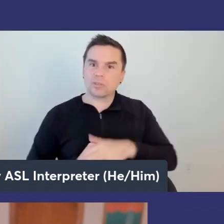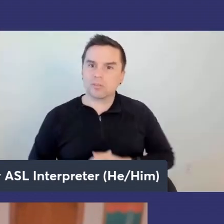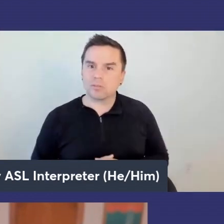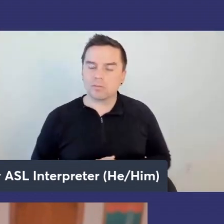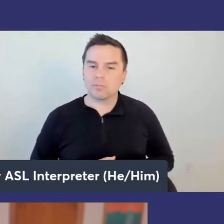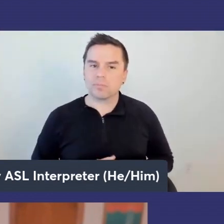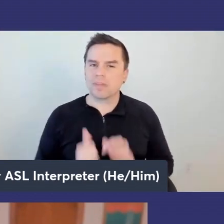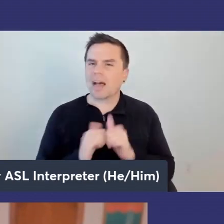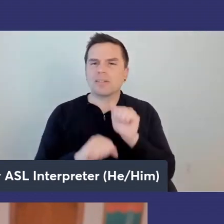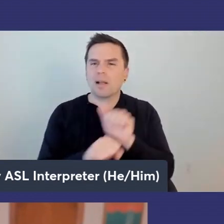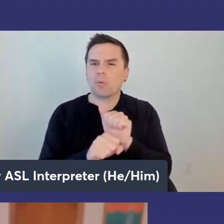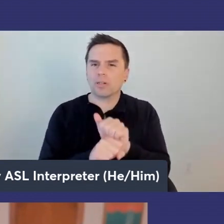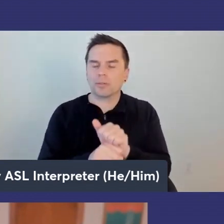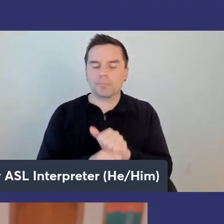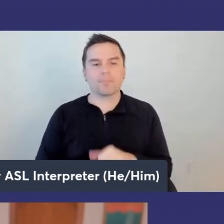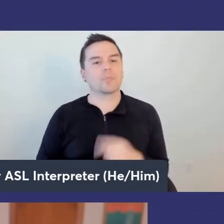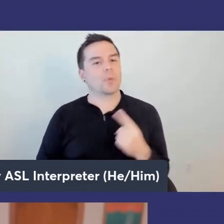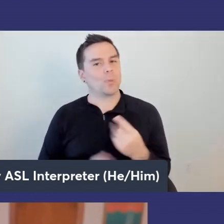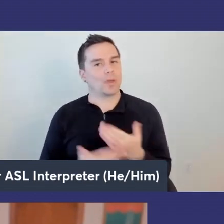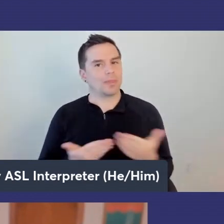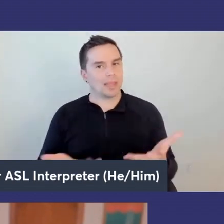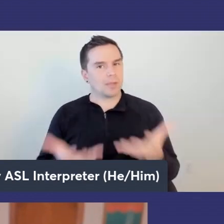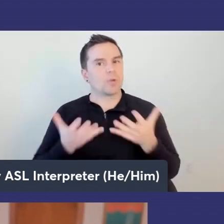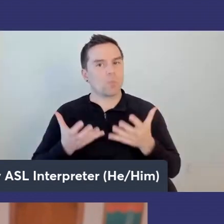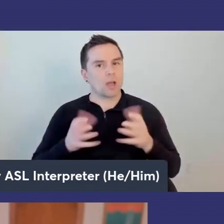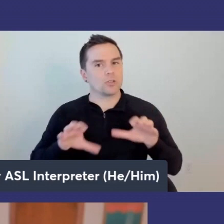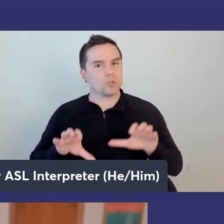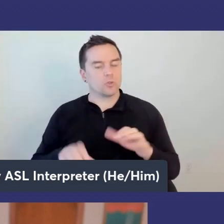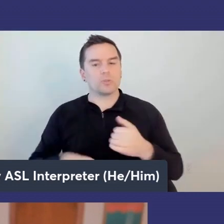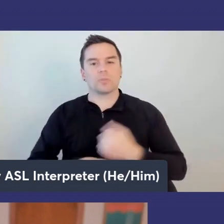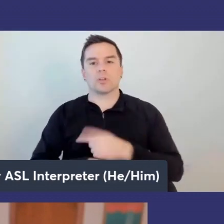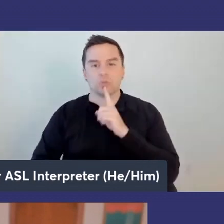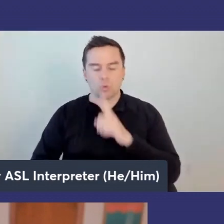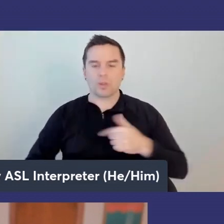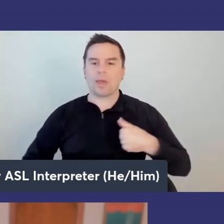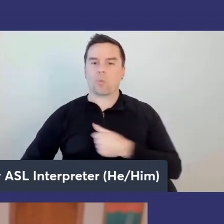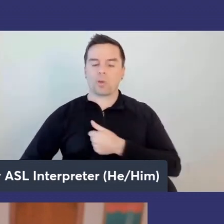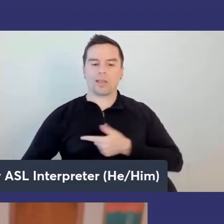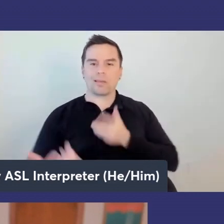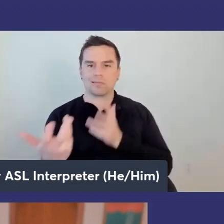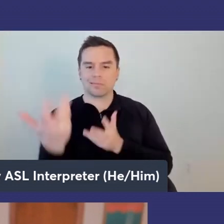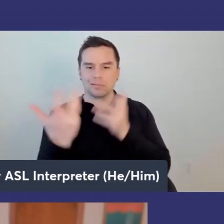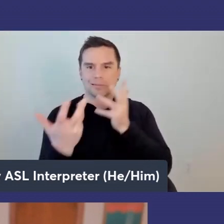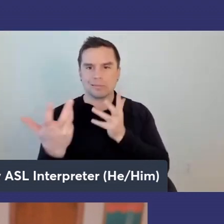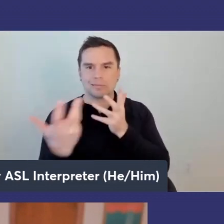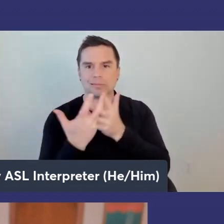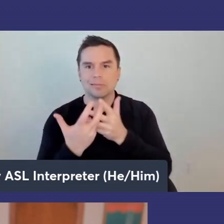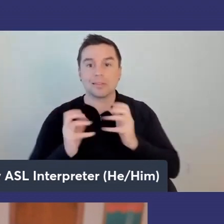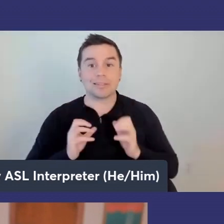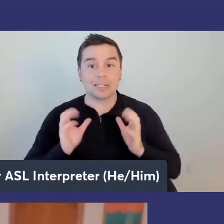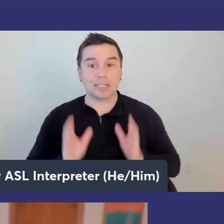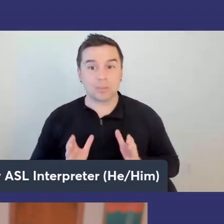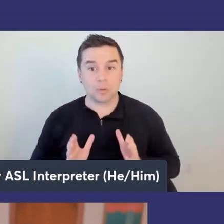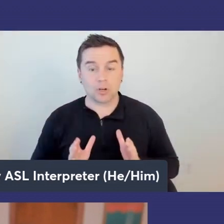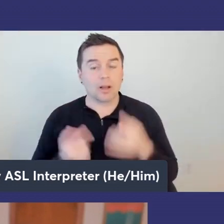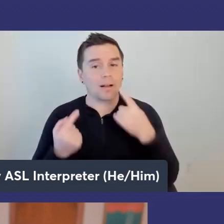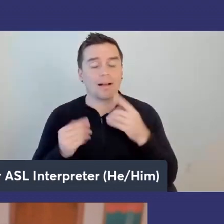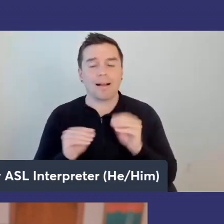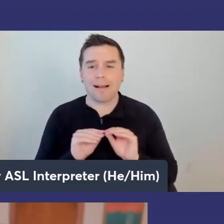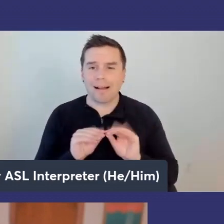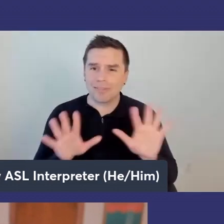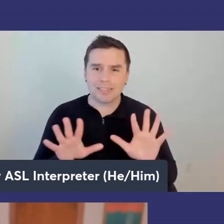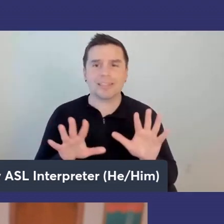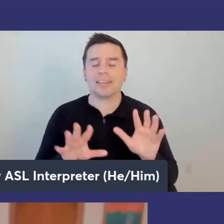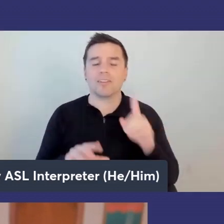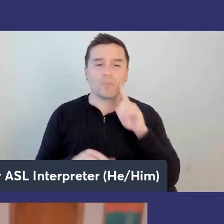that we did is we wanted to meet customers where that they were, right? So in their journeys. Obviously, it would work for a new customer because they don't have anything in place and they could pick it